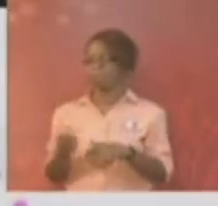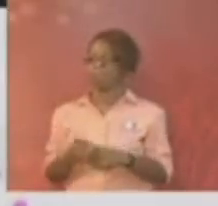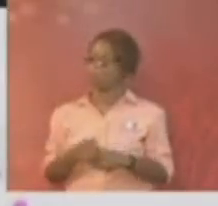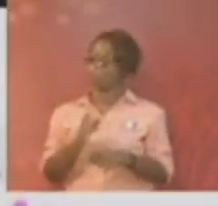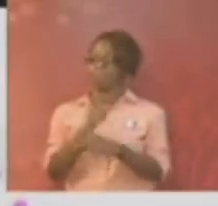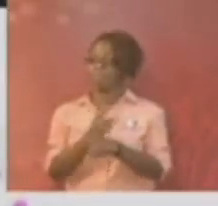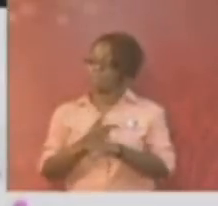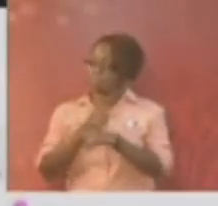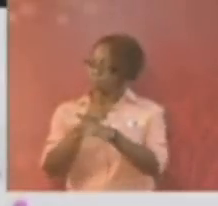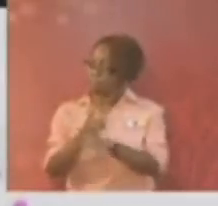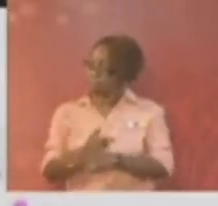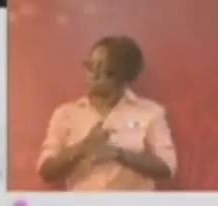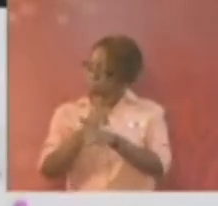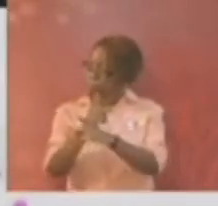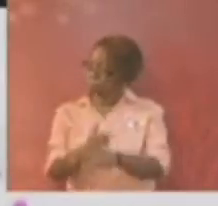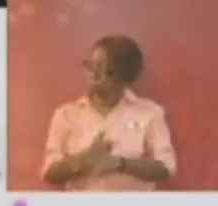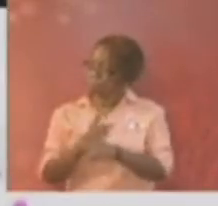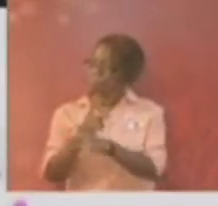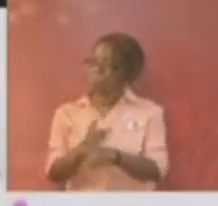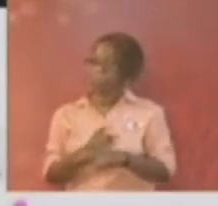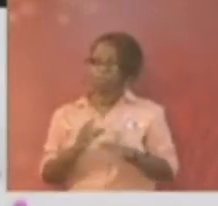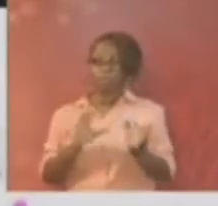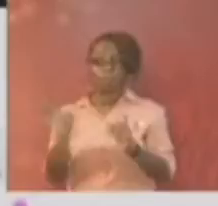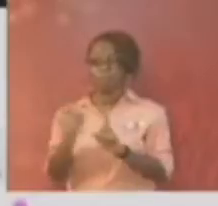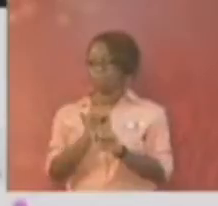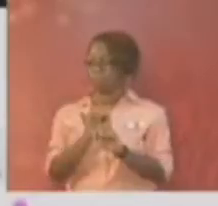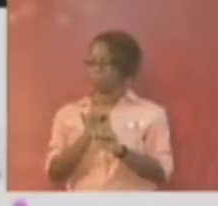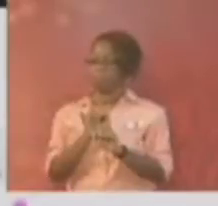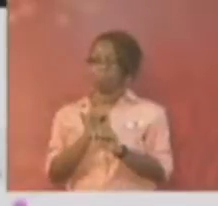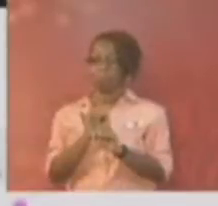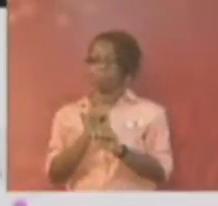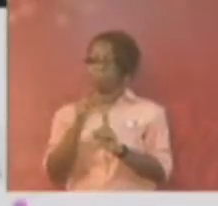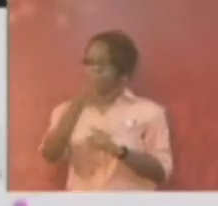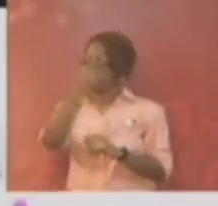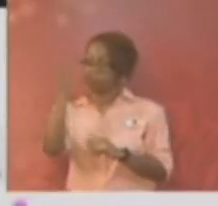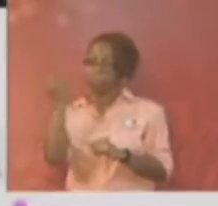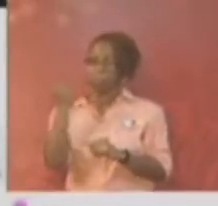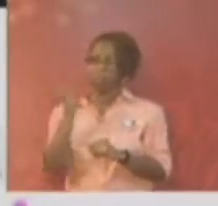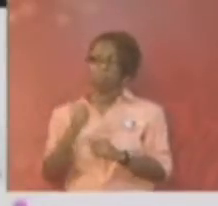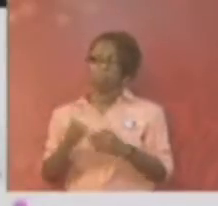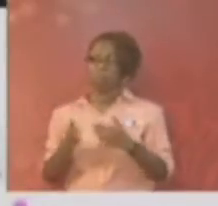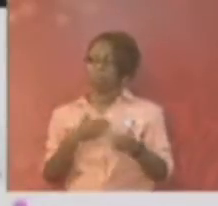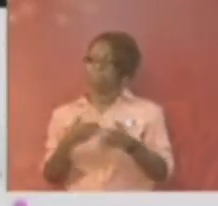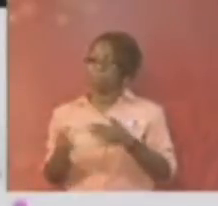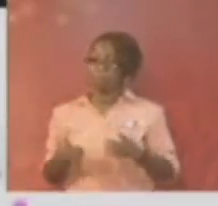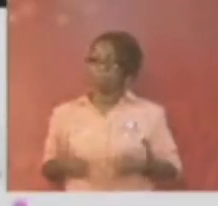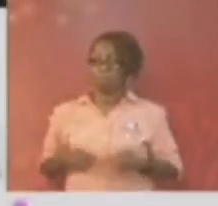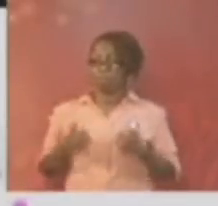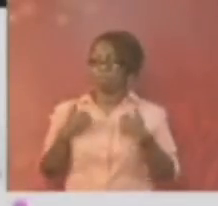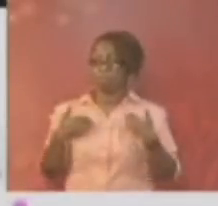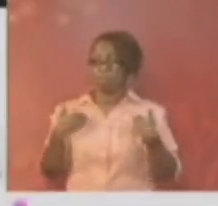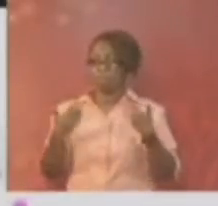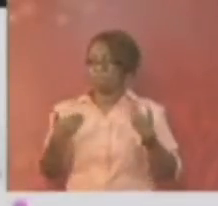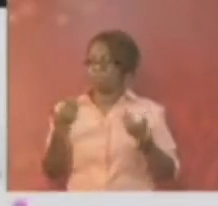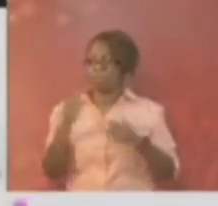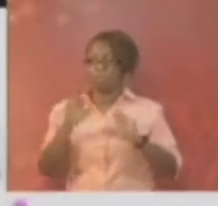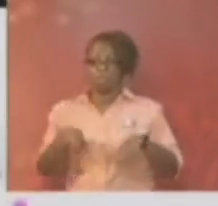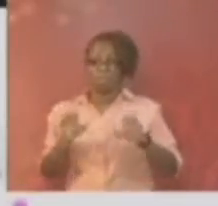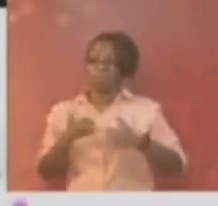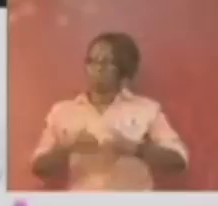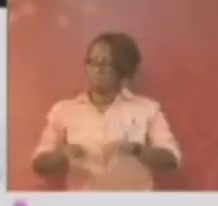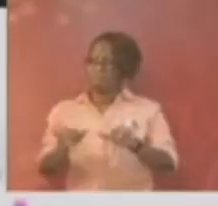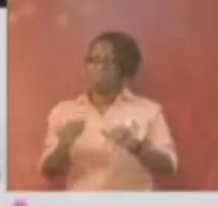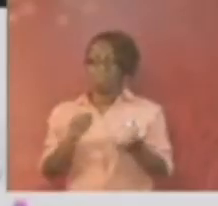of becoming infected, as the age at which you become infected is not a guarantee of survival. We do want to ensure that